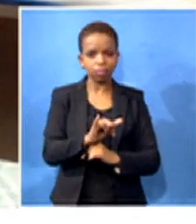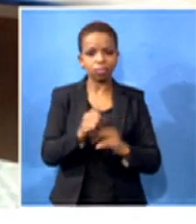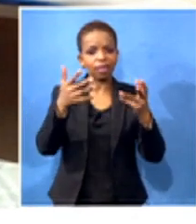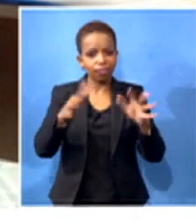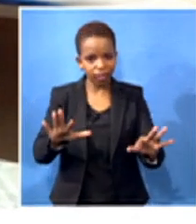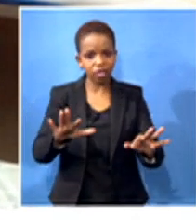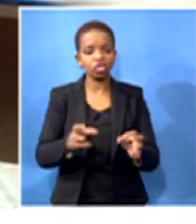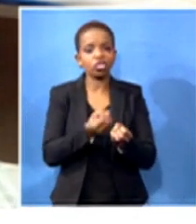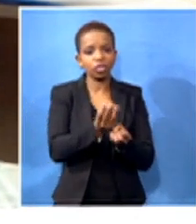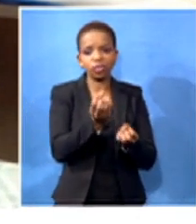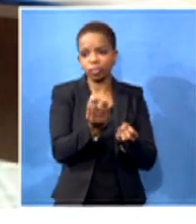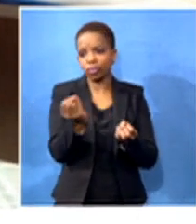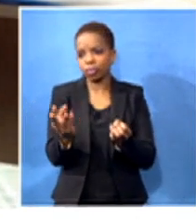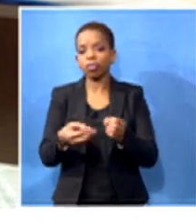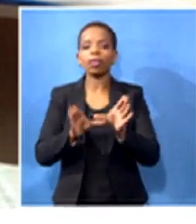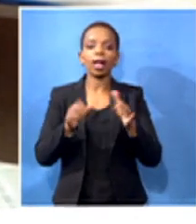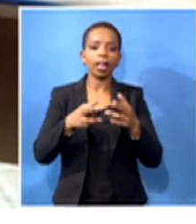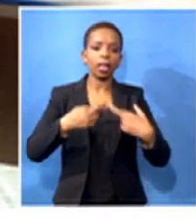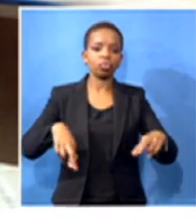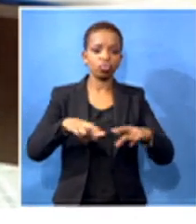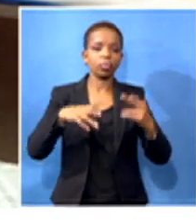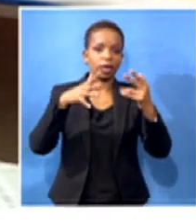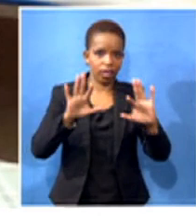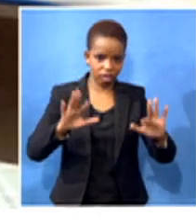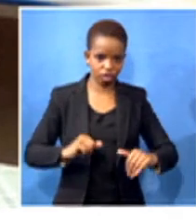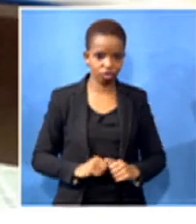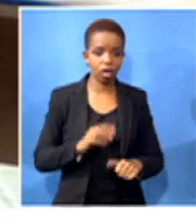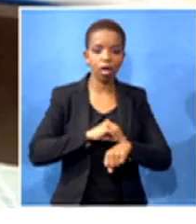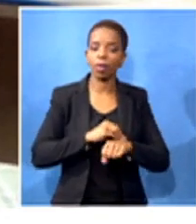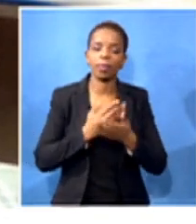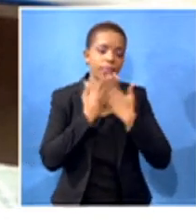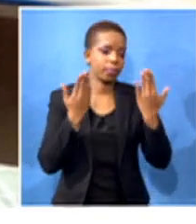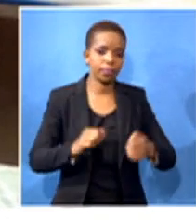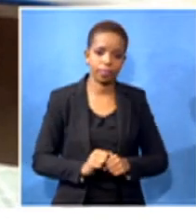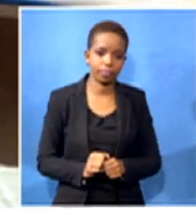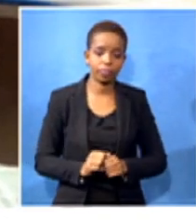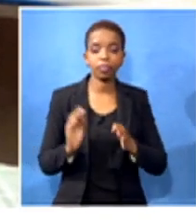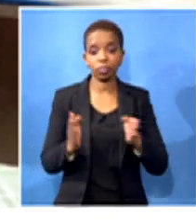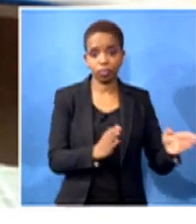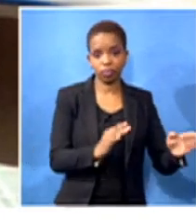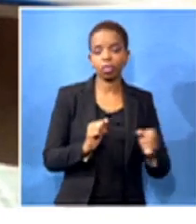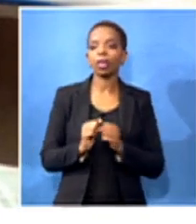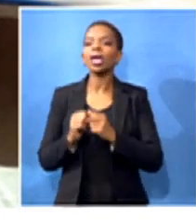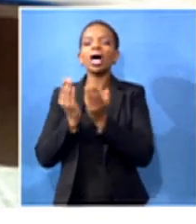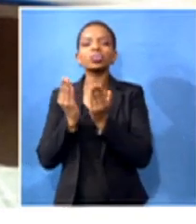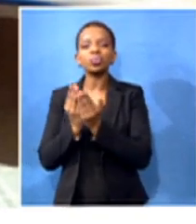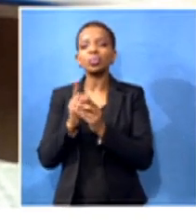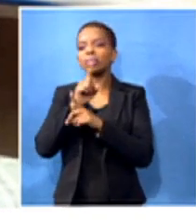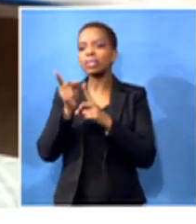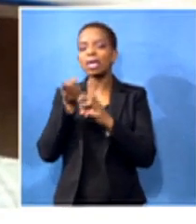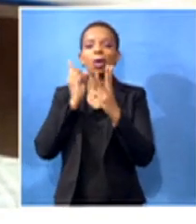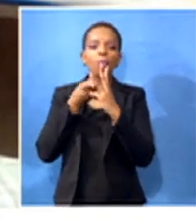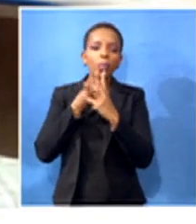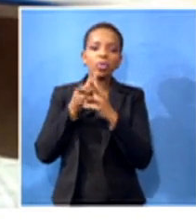that. Then there are schools that were broken into through the windows, doors broken in that were vandalized.